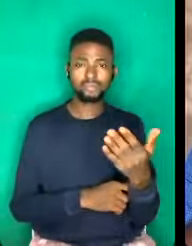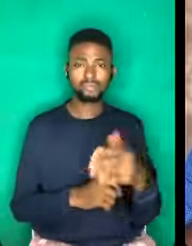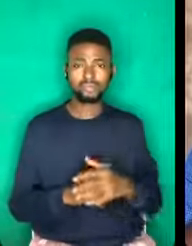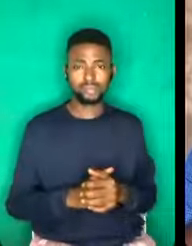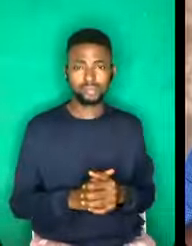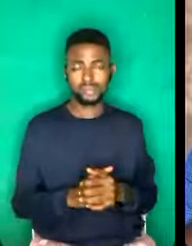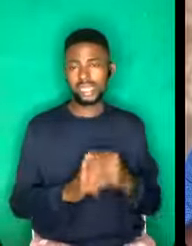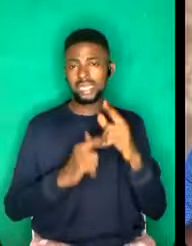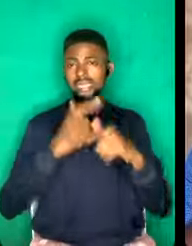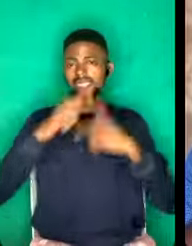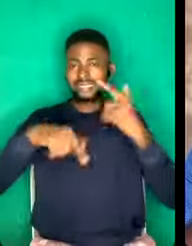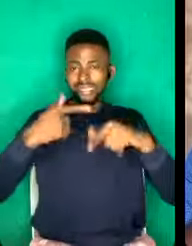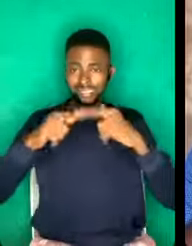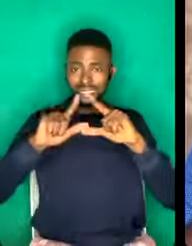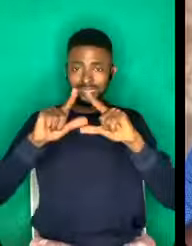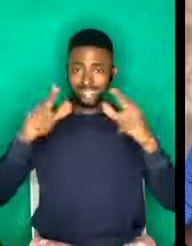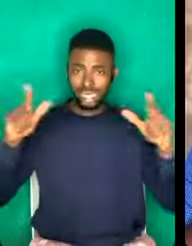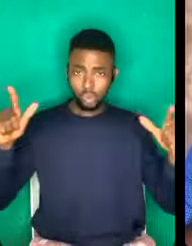Sign language,